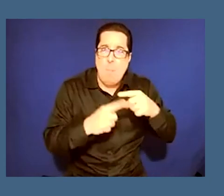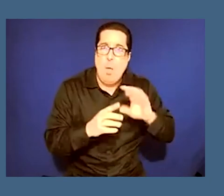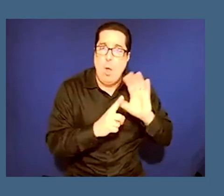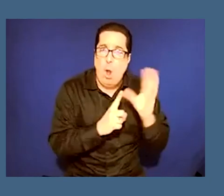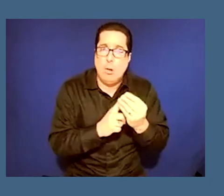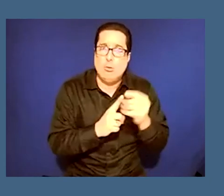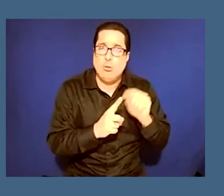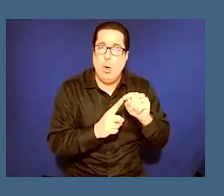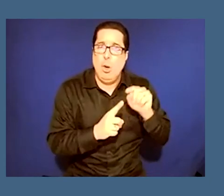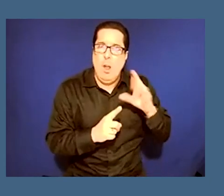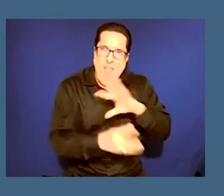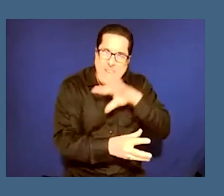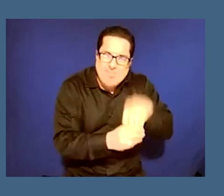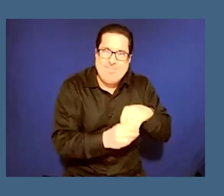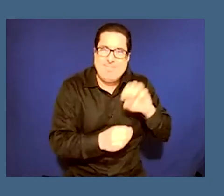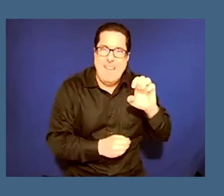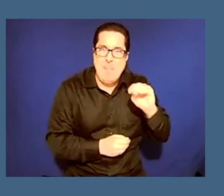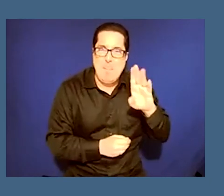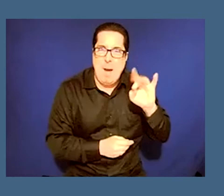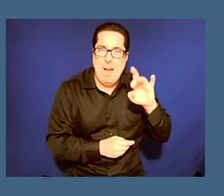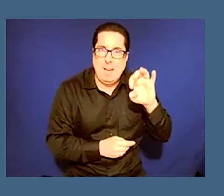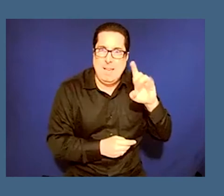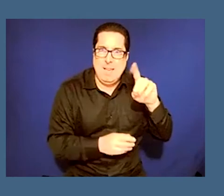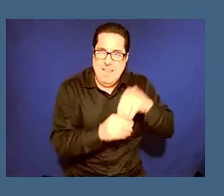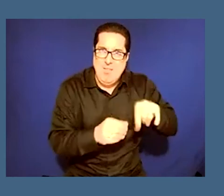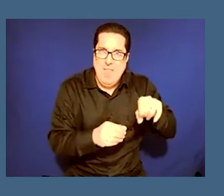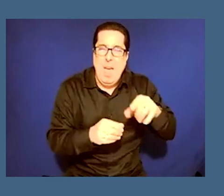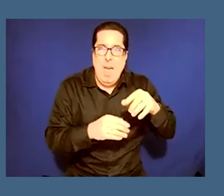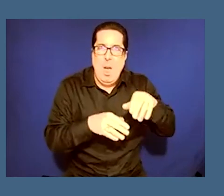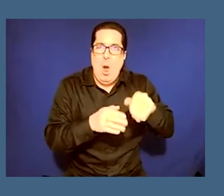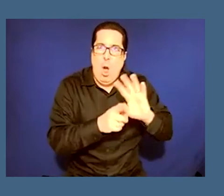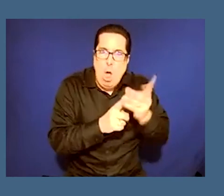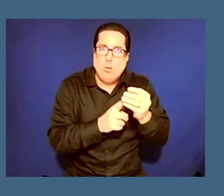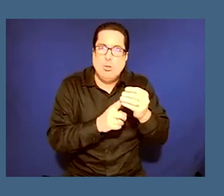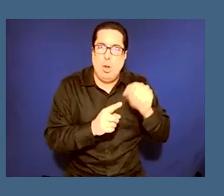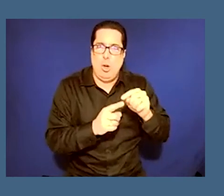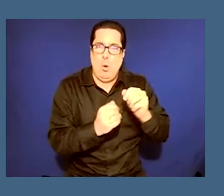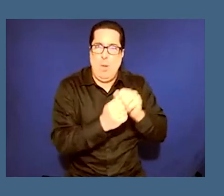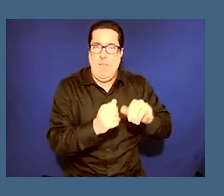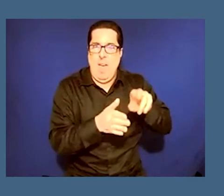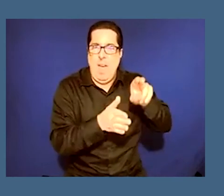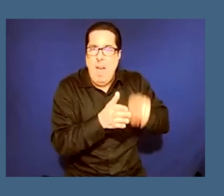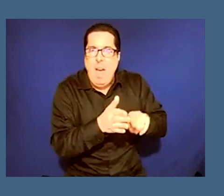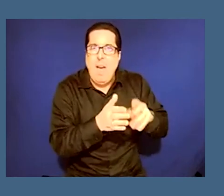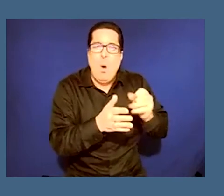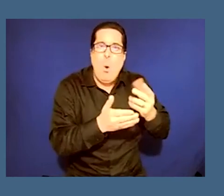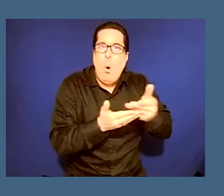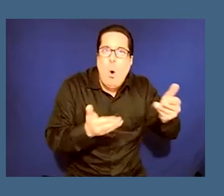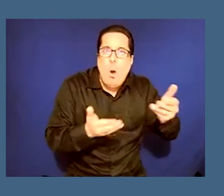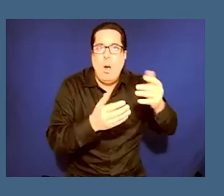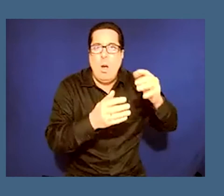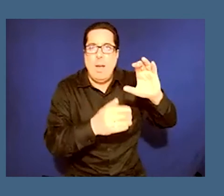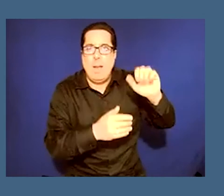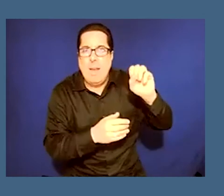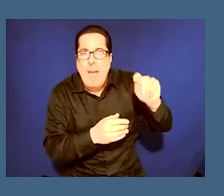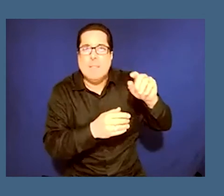body that contains this culture in this past and i think a nation contains that as well when you think about national heritage or tribal